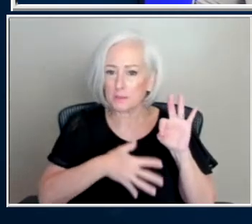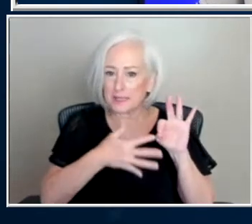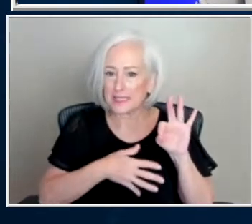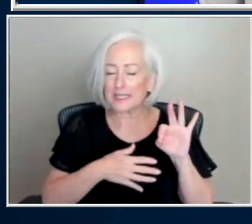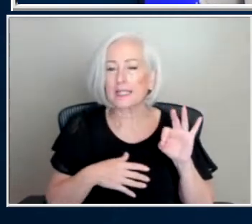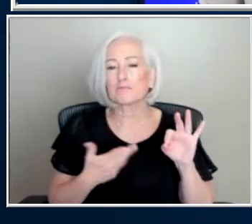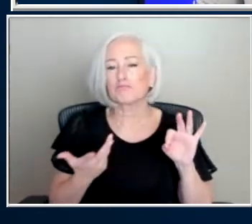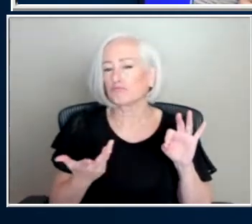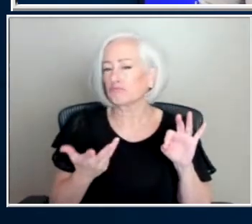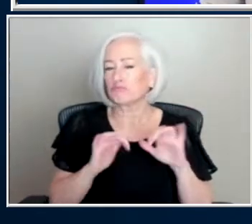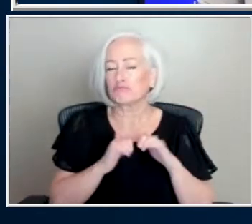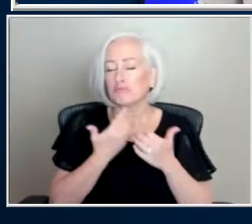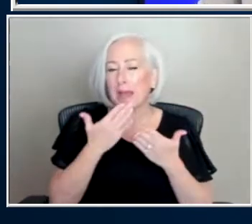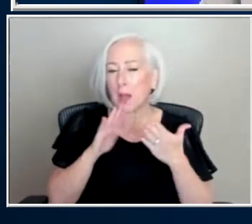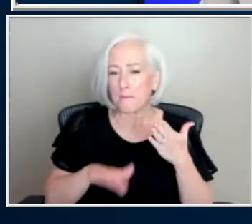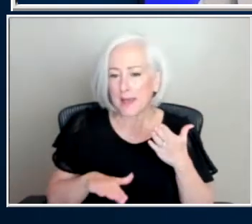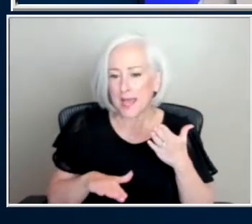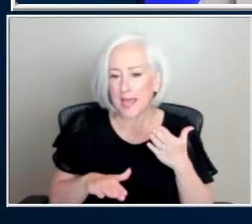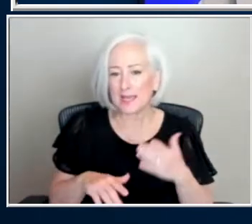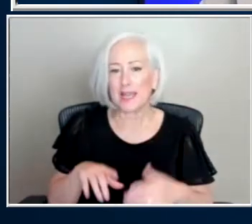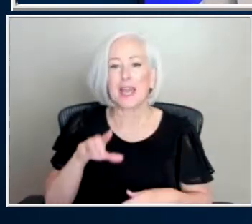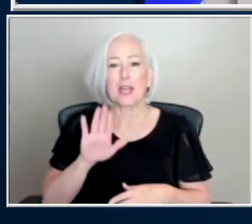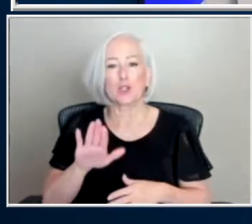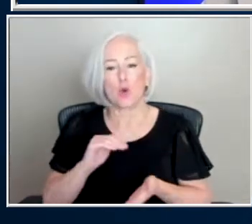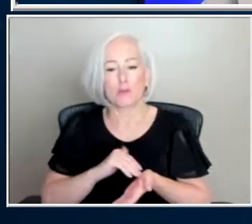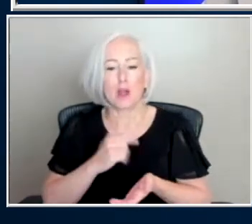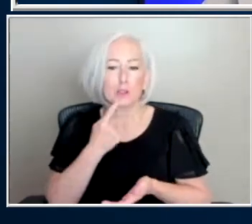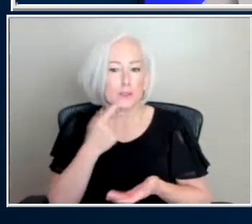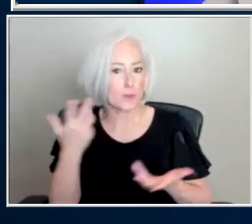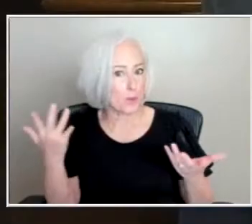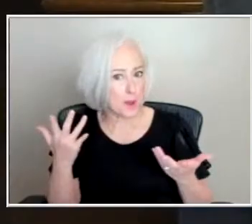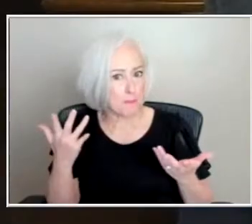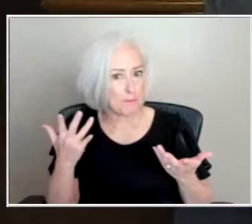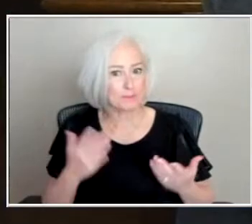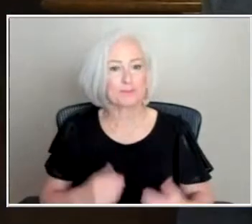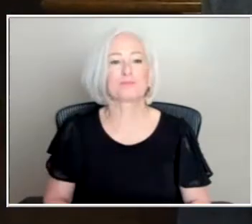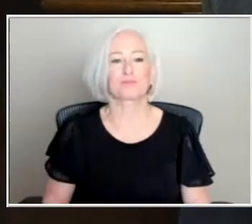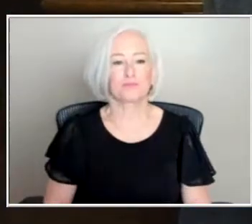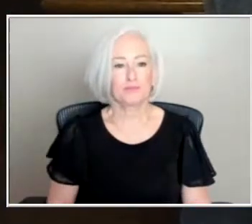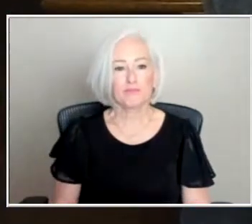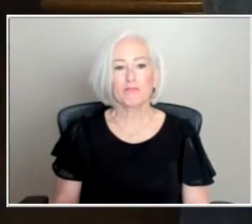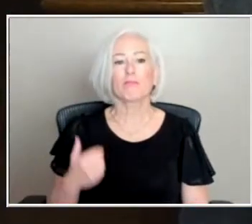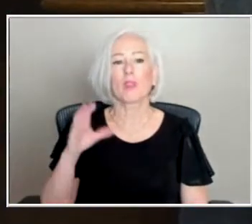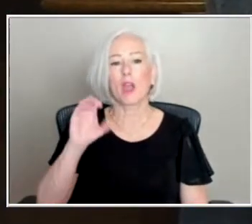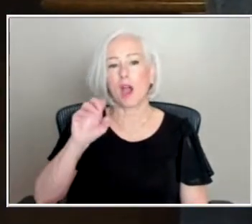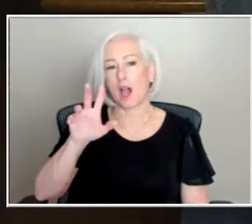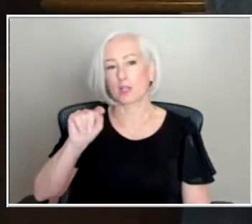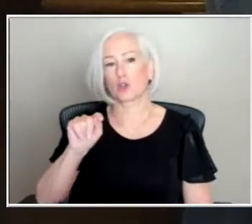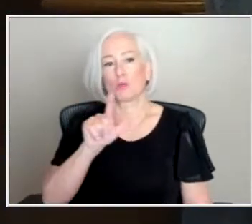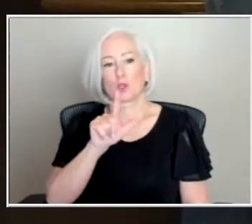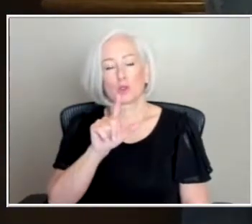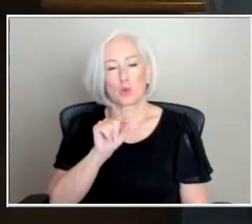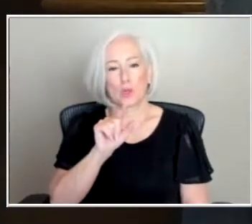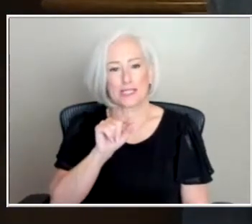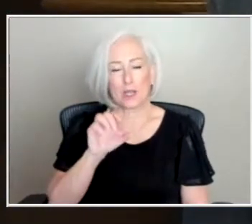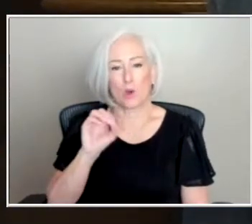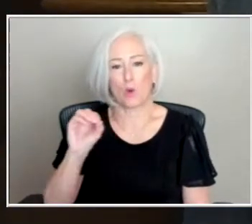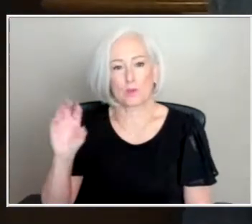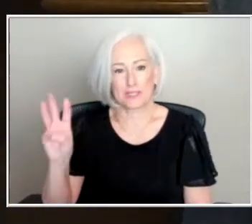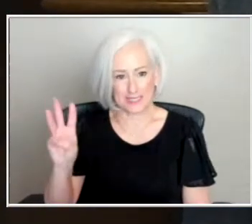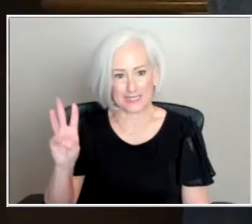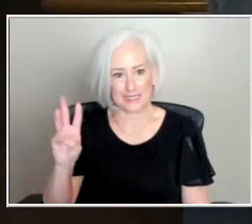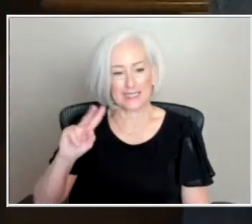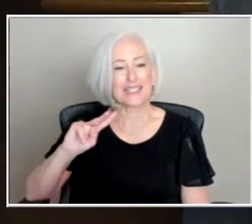bad was it, and what did doctors first tell you? In October of 2006, I was in my